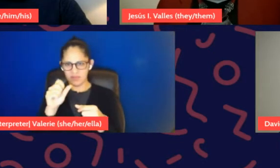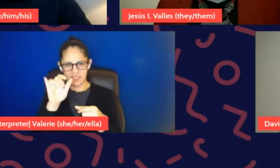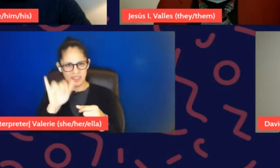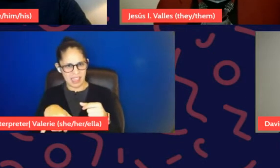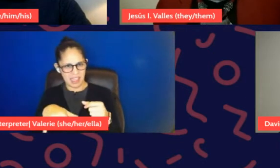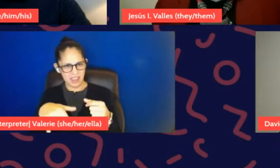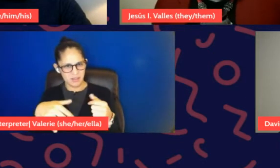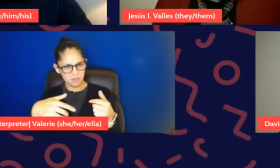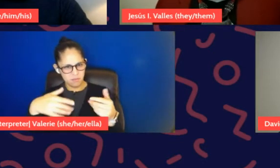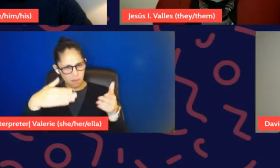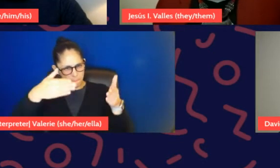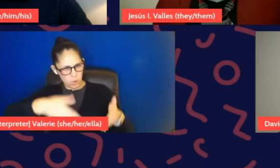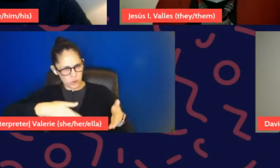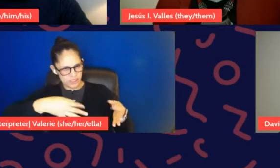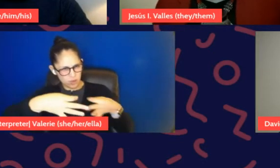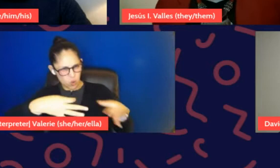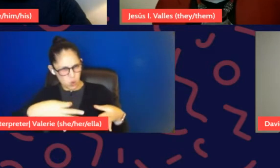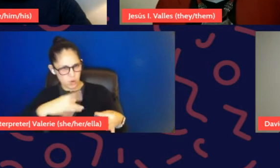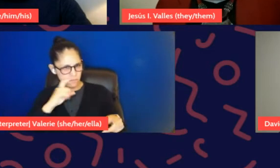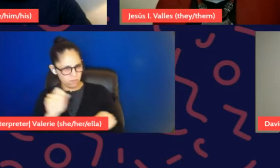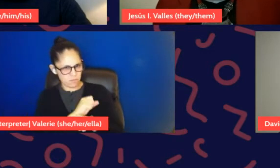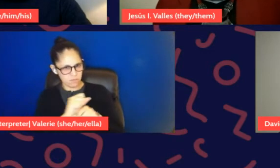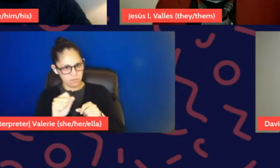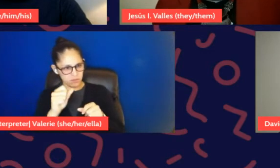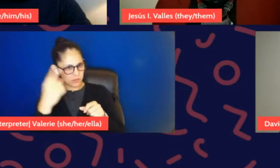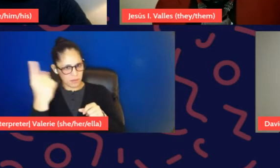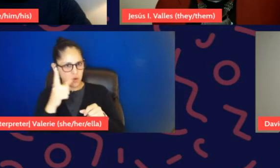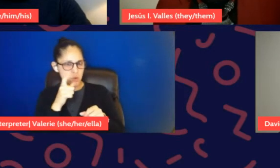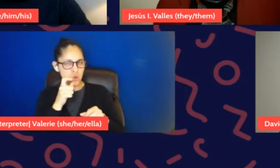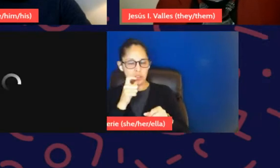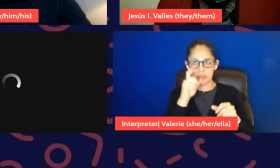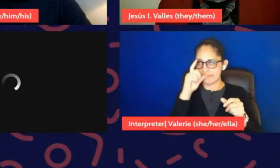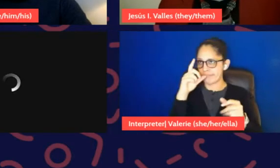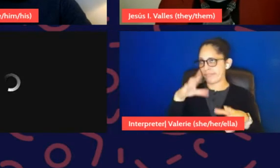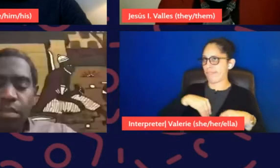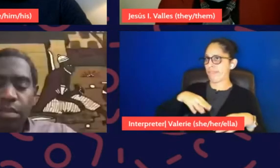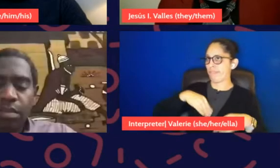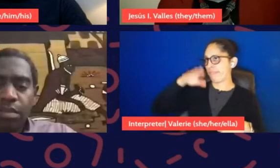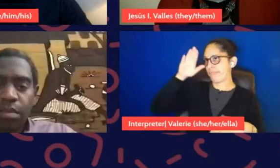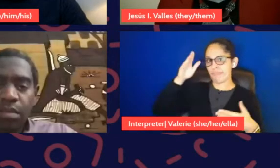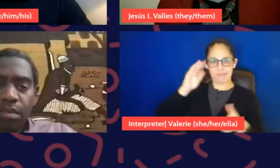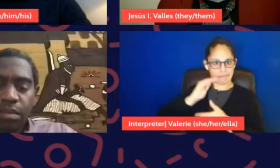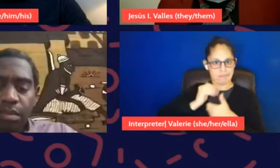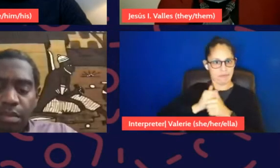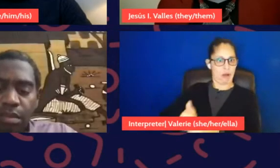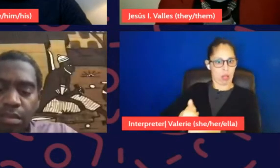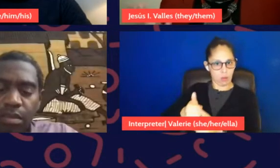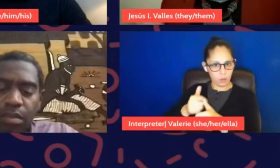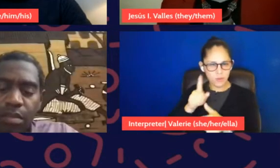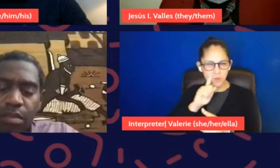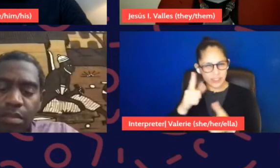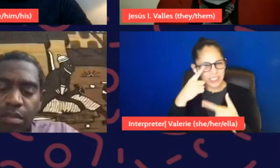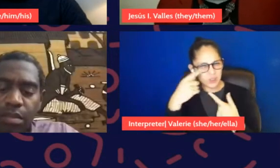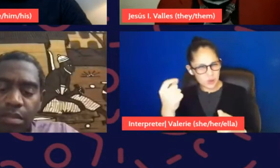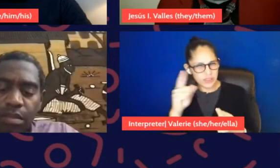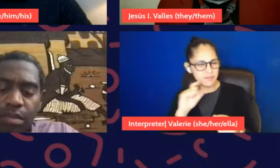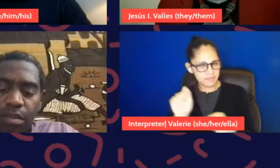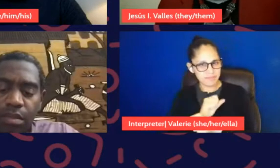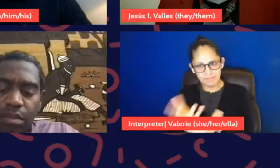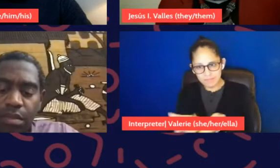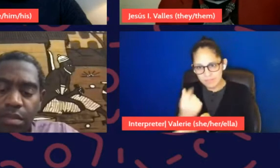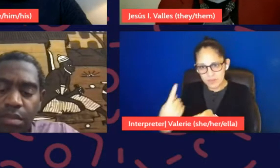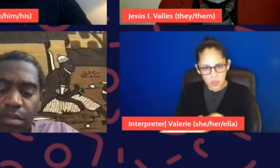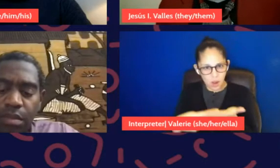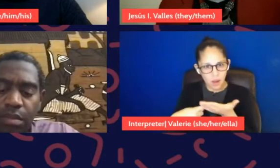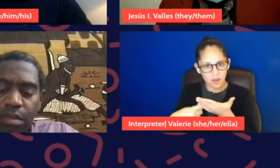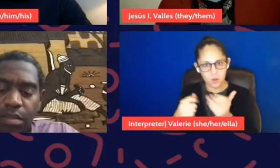lines of complicity and submission. And so, super, super interested to talk with all of the artists here and think about what that